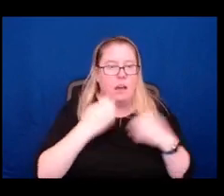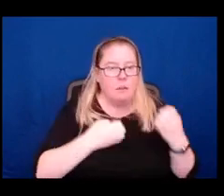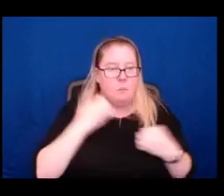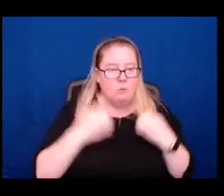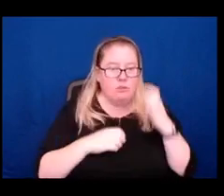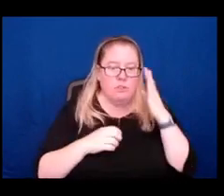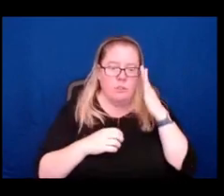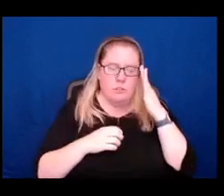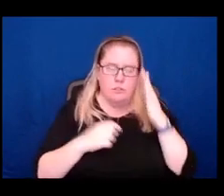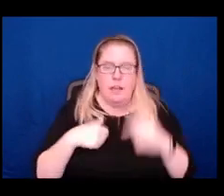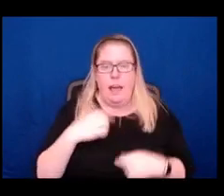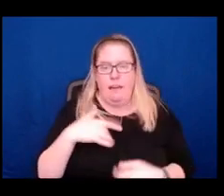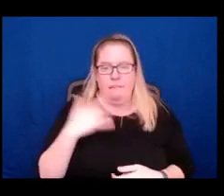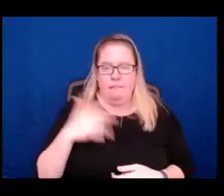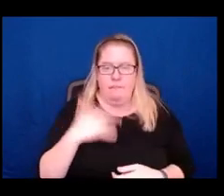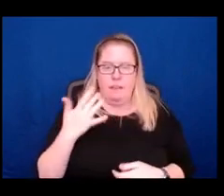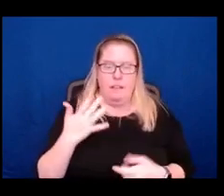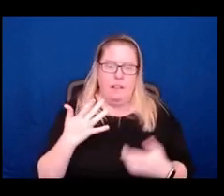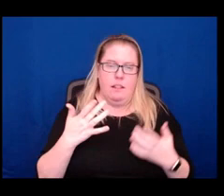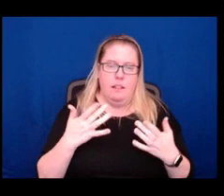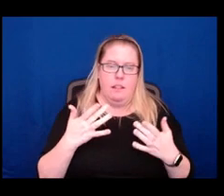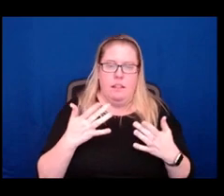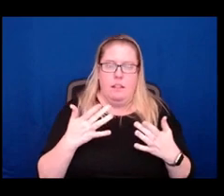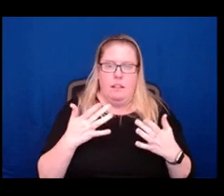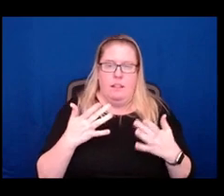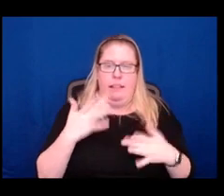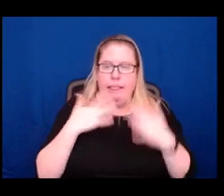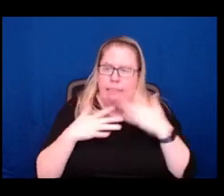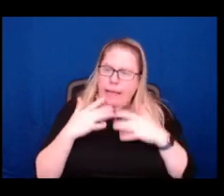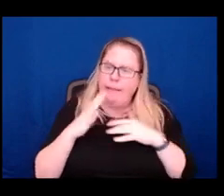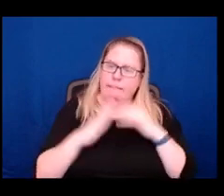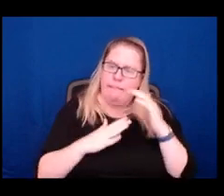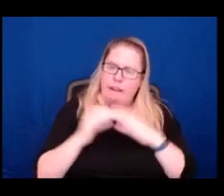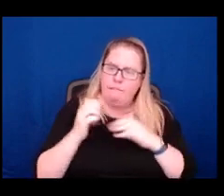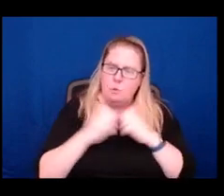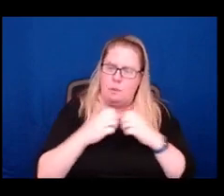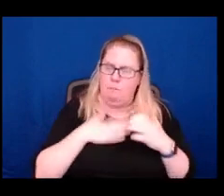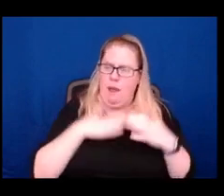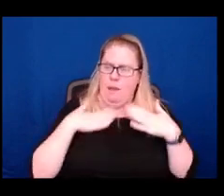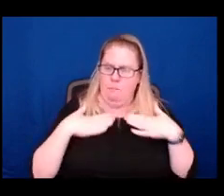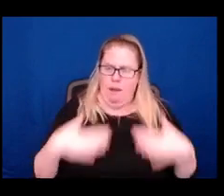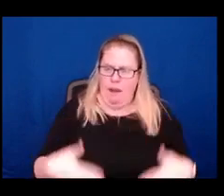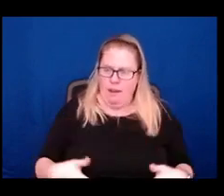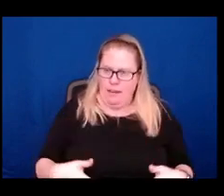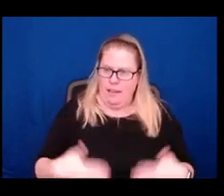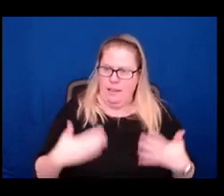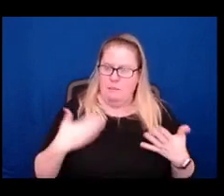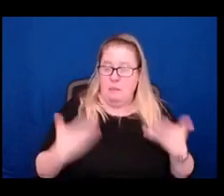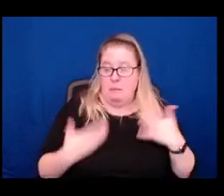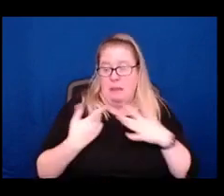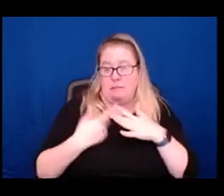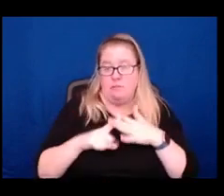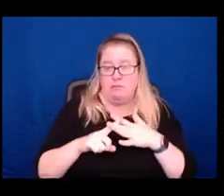I feel a lack of comfort in my body, then I may start to